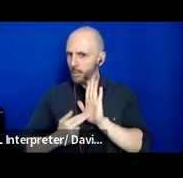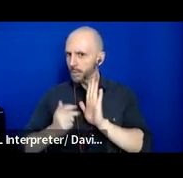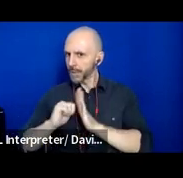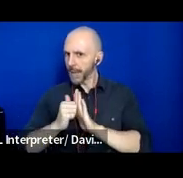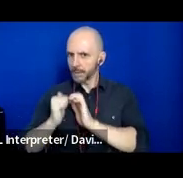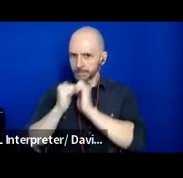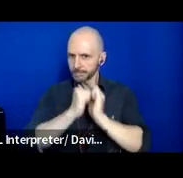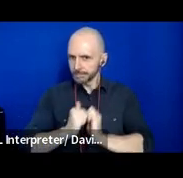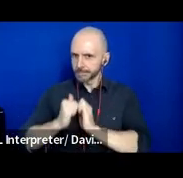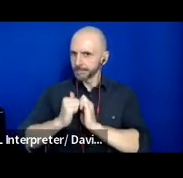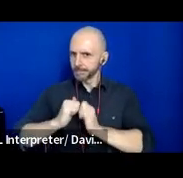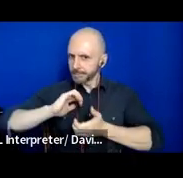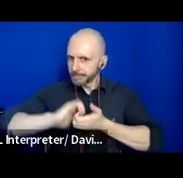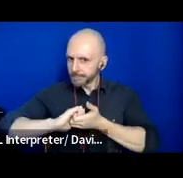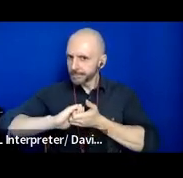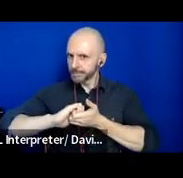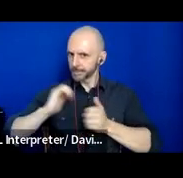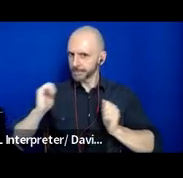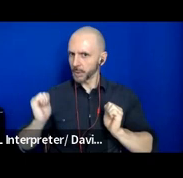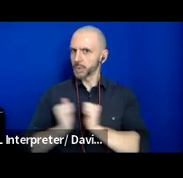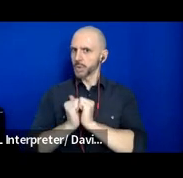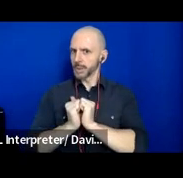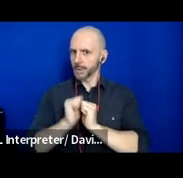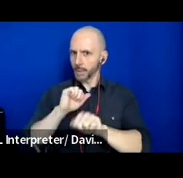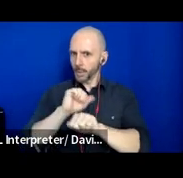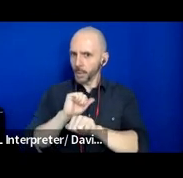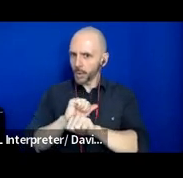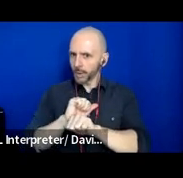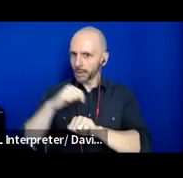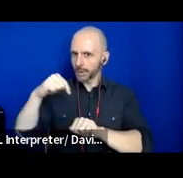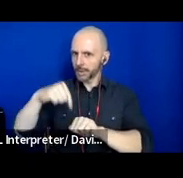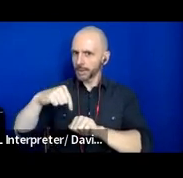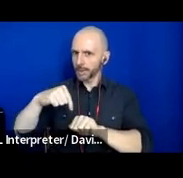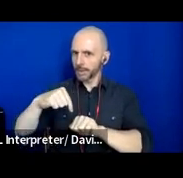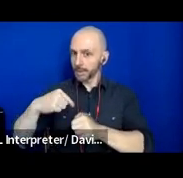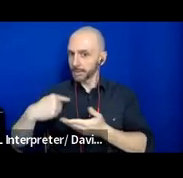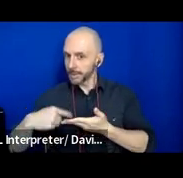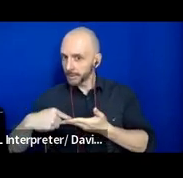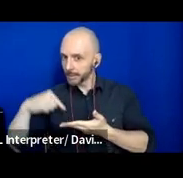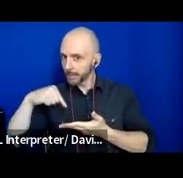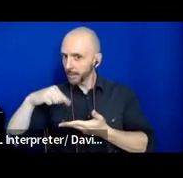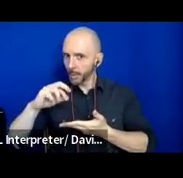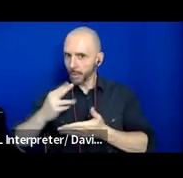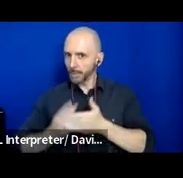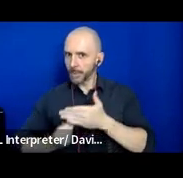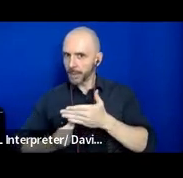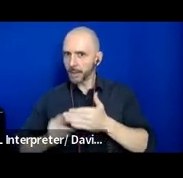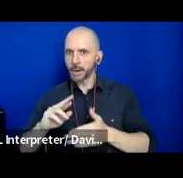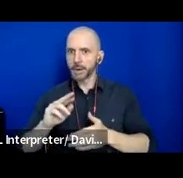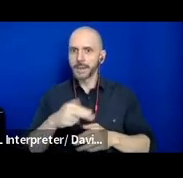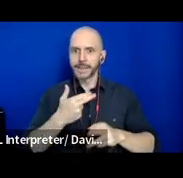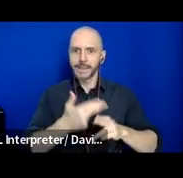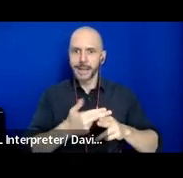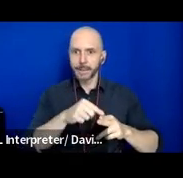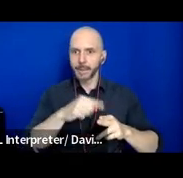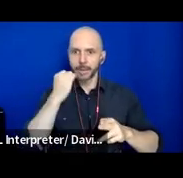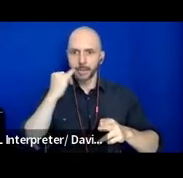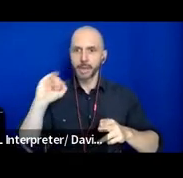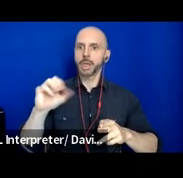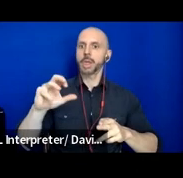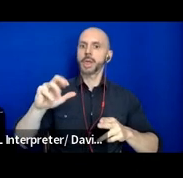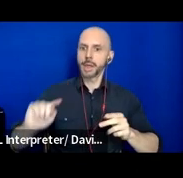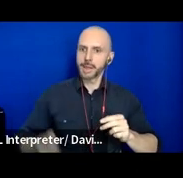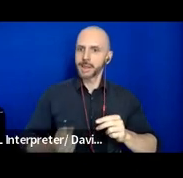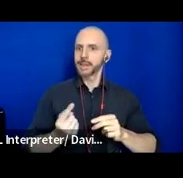together, right? And how do we name and talk about the way that potentially oppressive behavior might occur, and just to take that time to engage around. And then, so what are